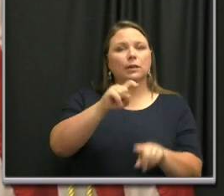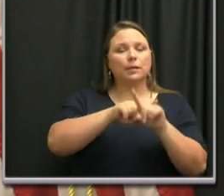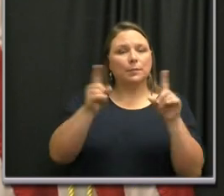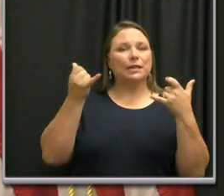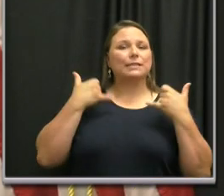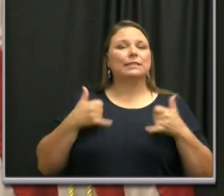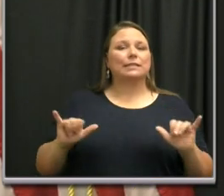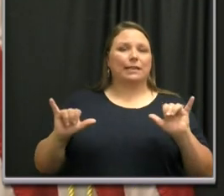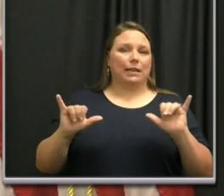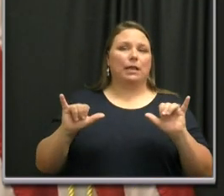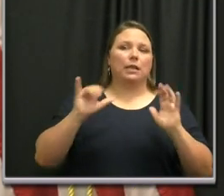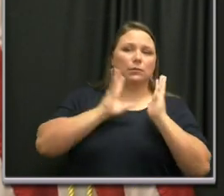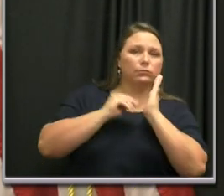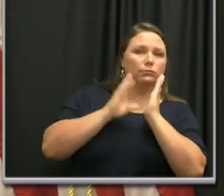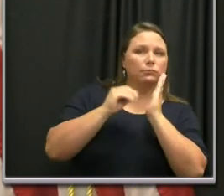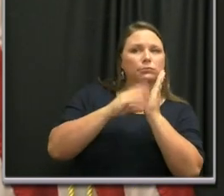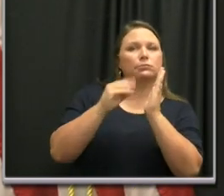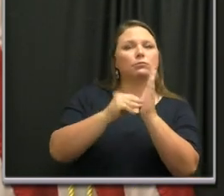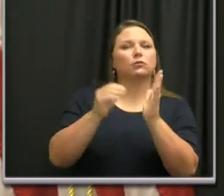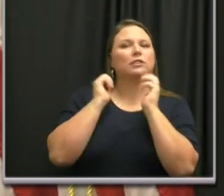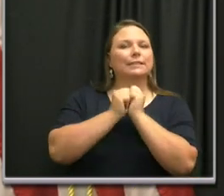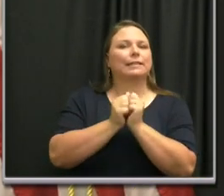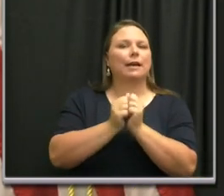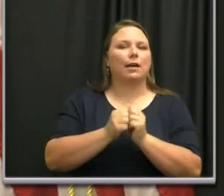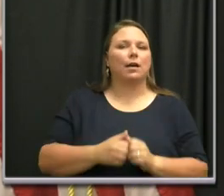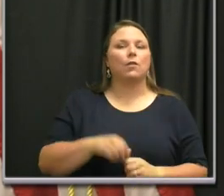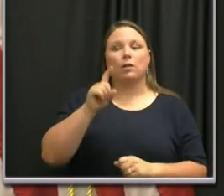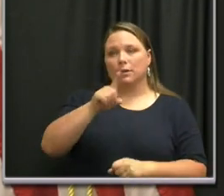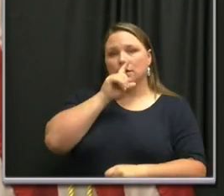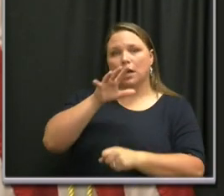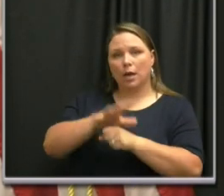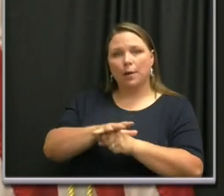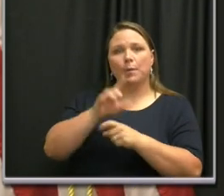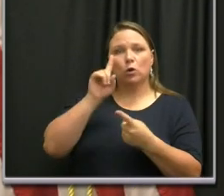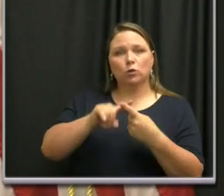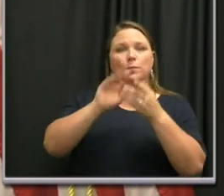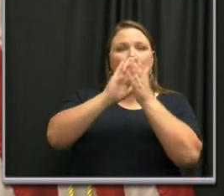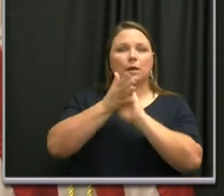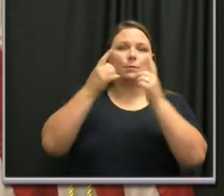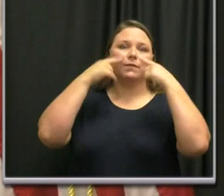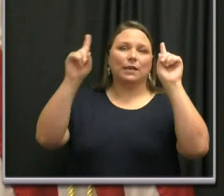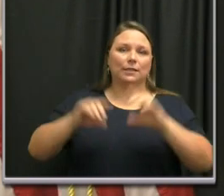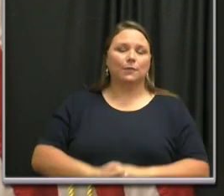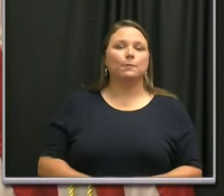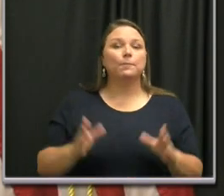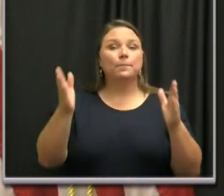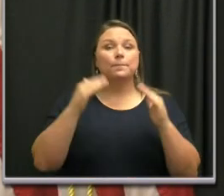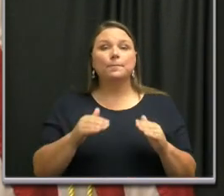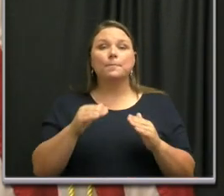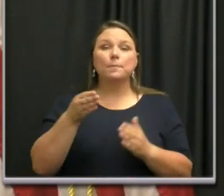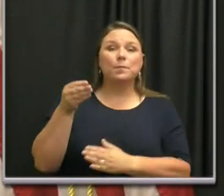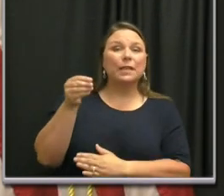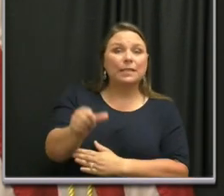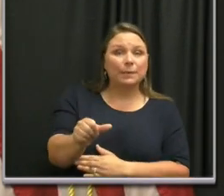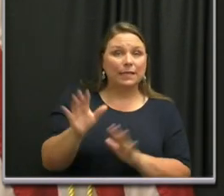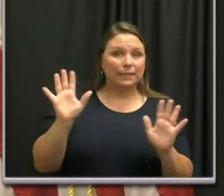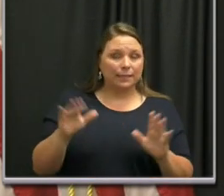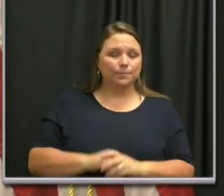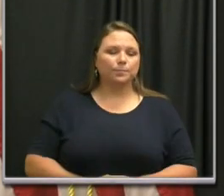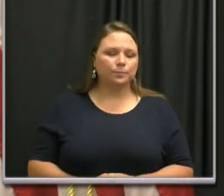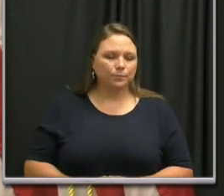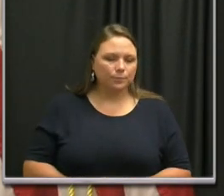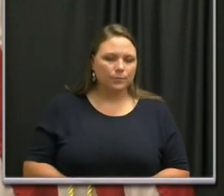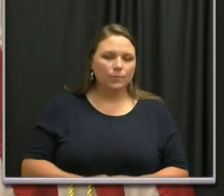of learning to do together. There's the commitment to make that effective. In terms of spending in